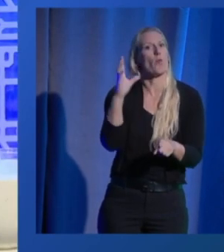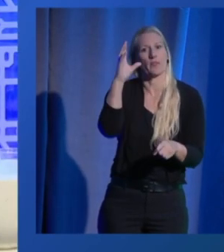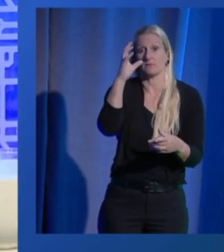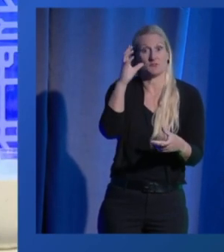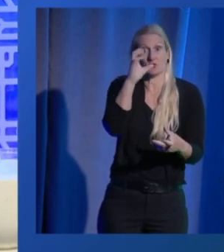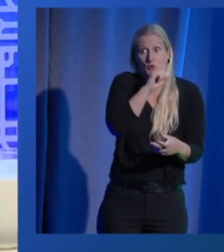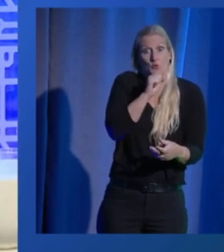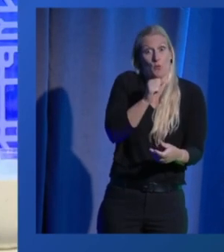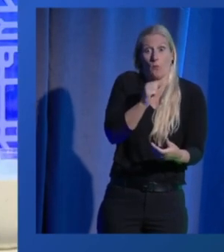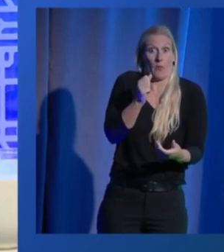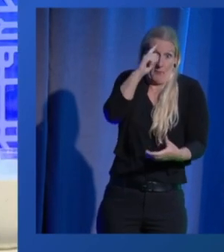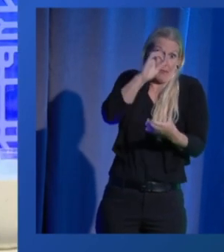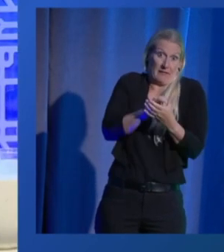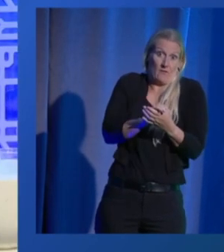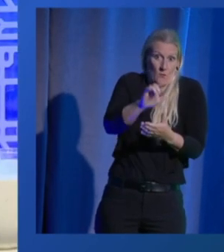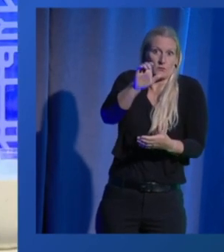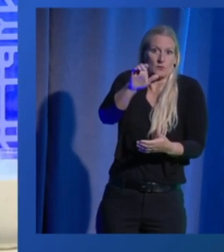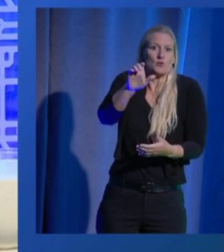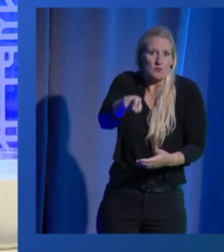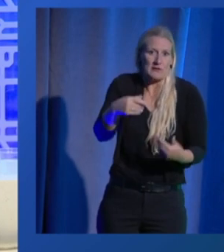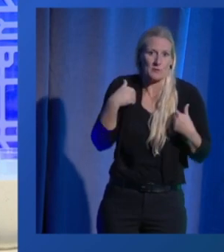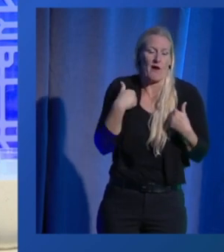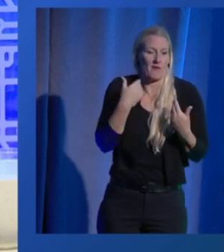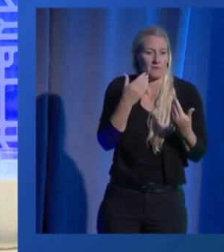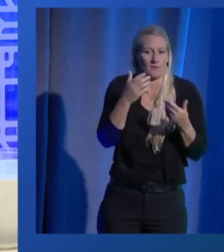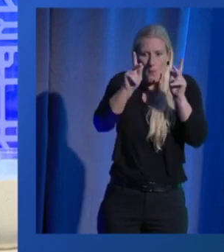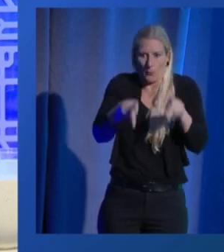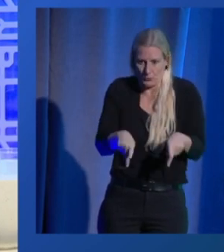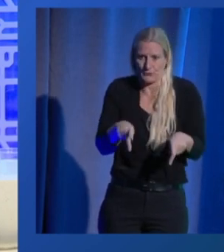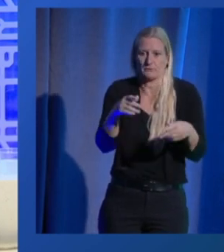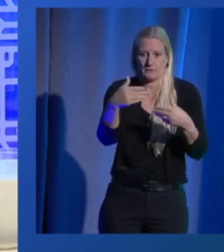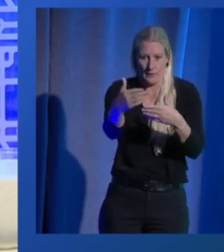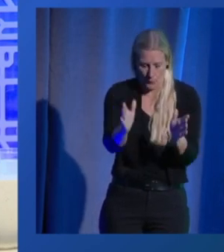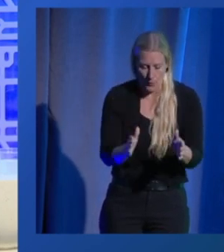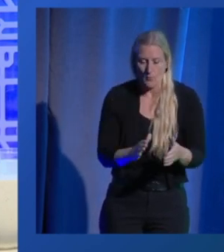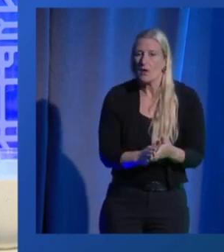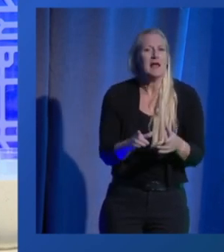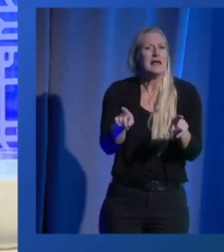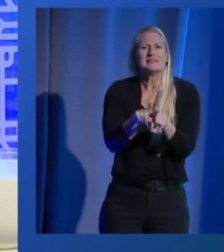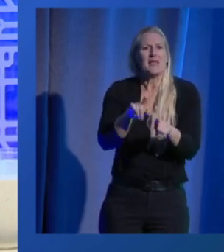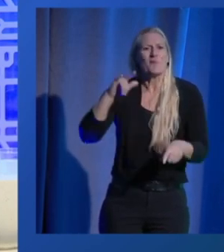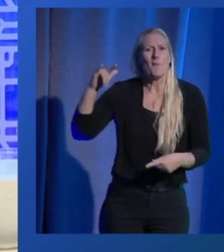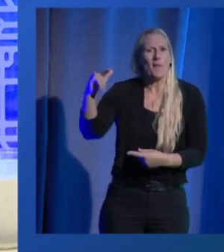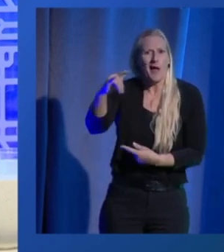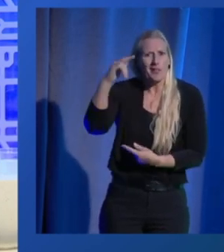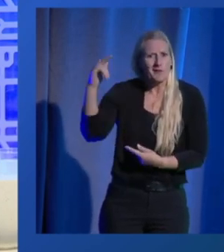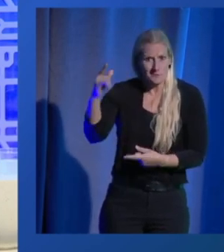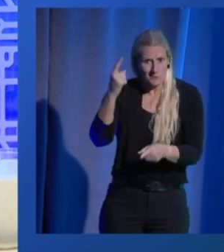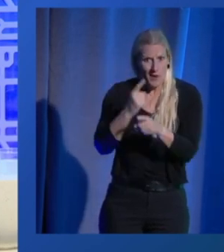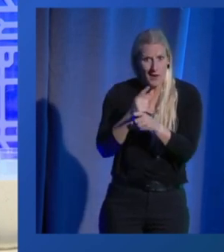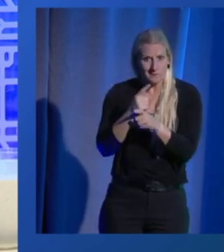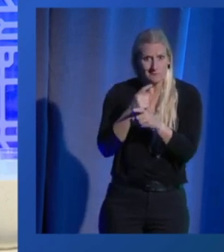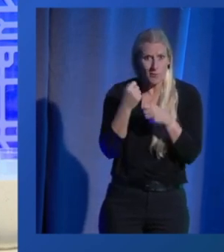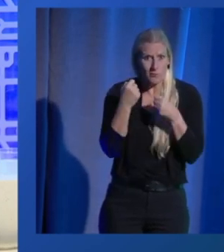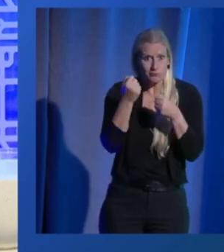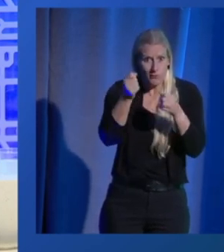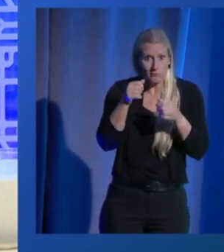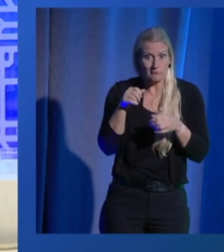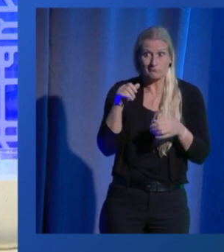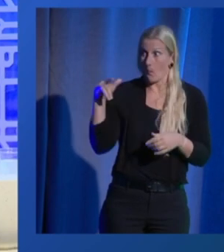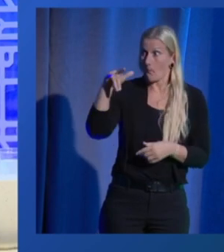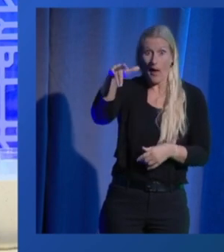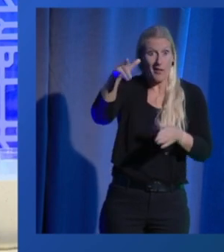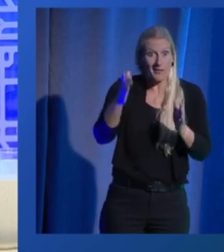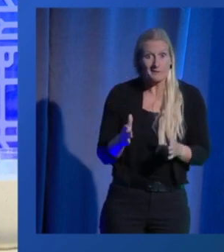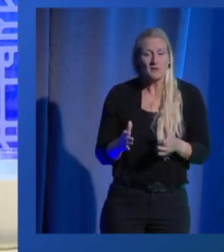an autopilot uh component of our flight but the pilot and crew is still responsible for the aircraft and if you're behind the wheel